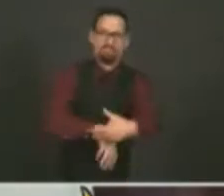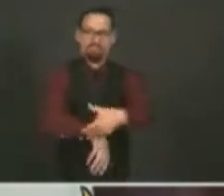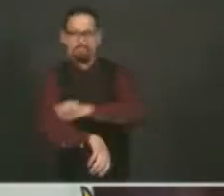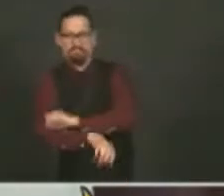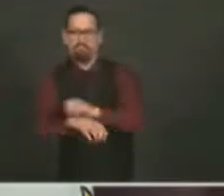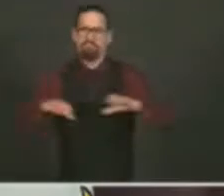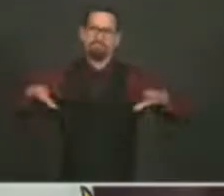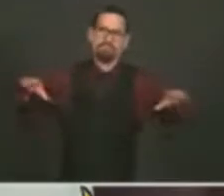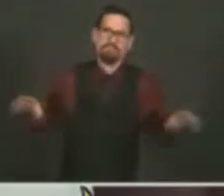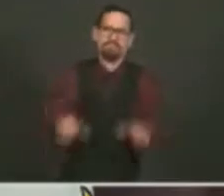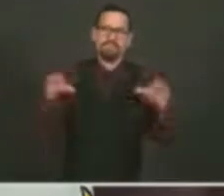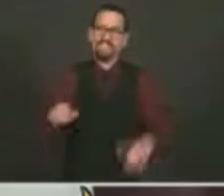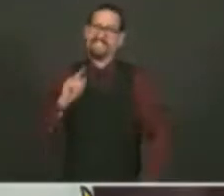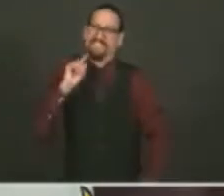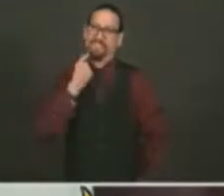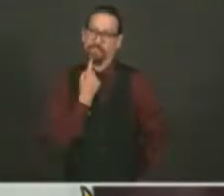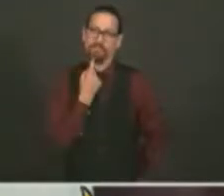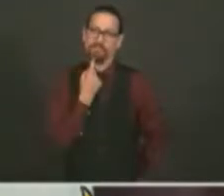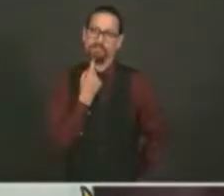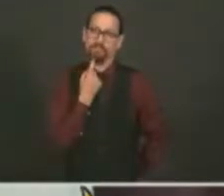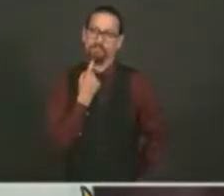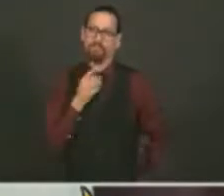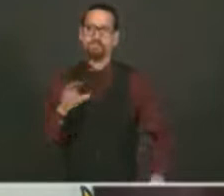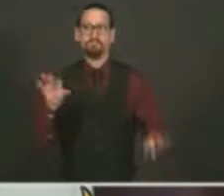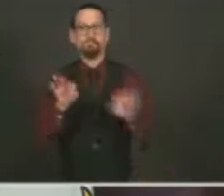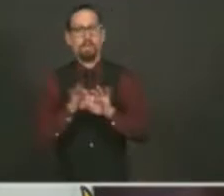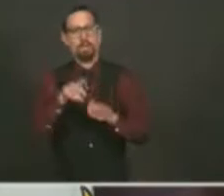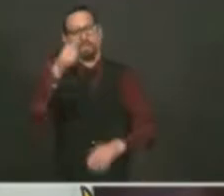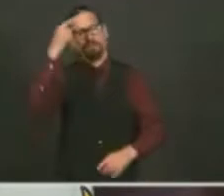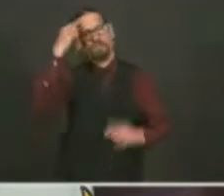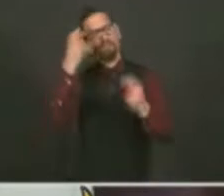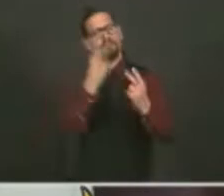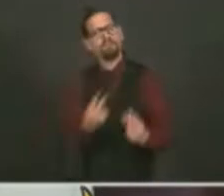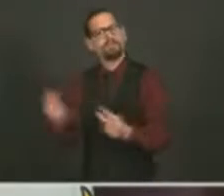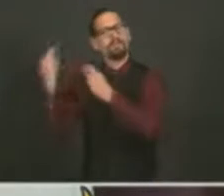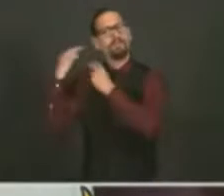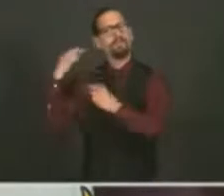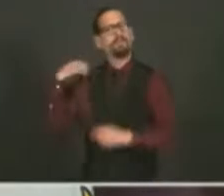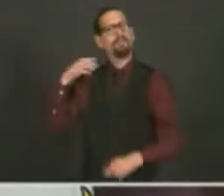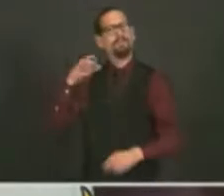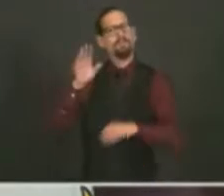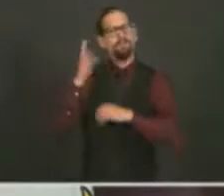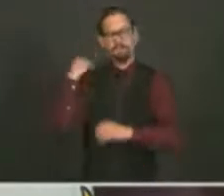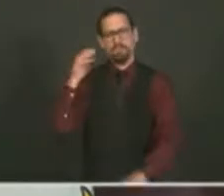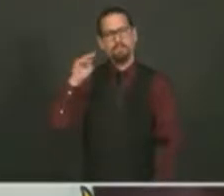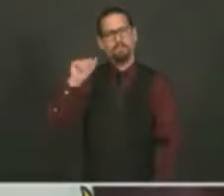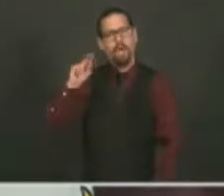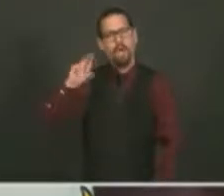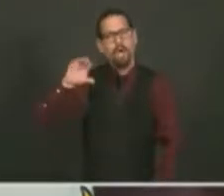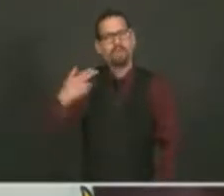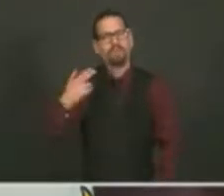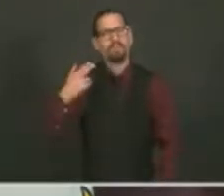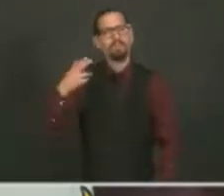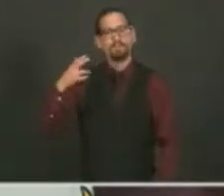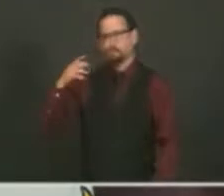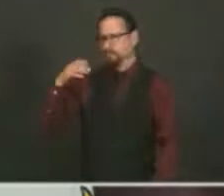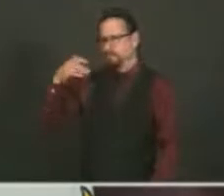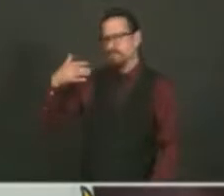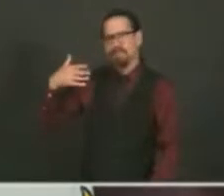through together in March and April and May was pretty